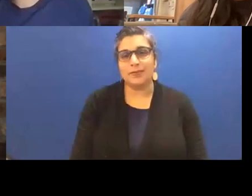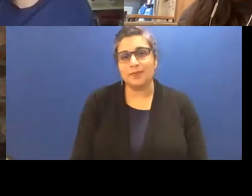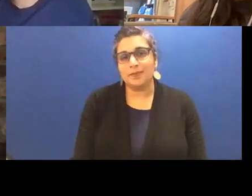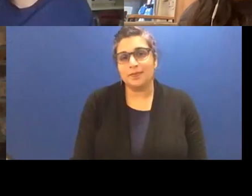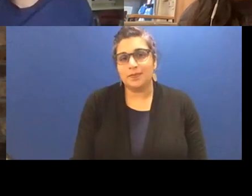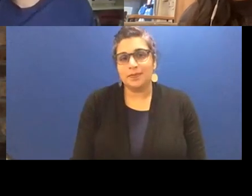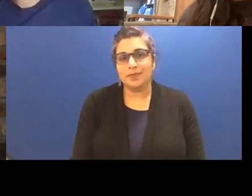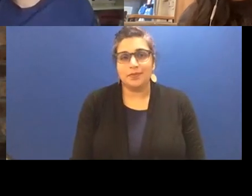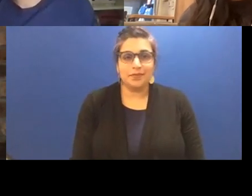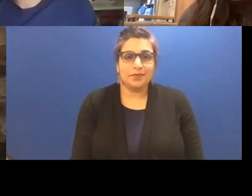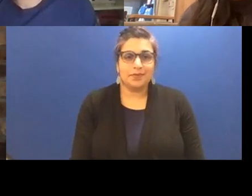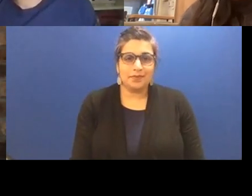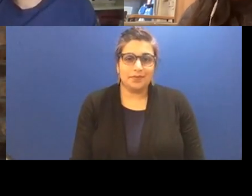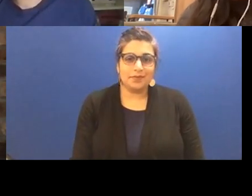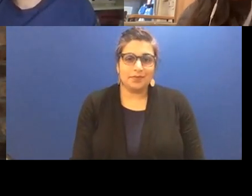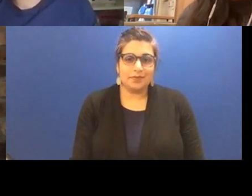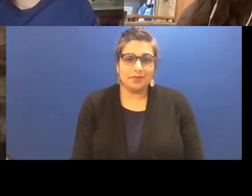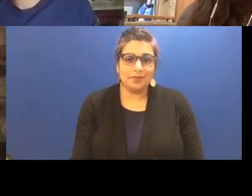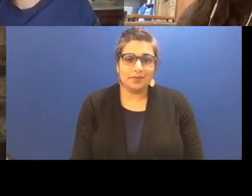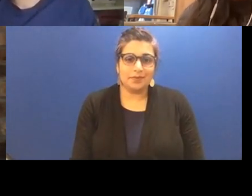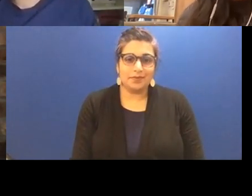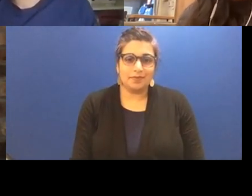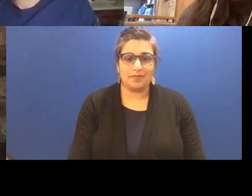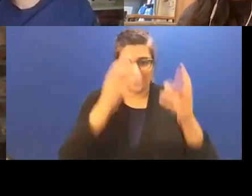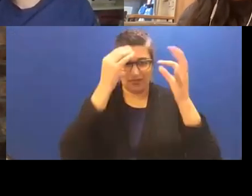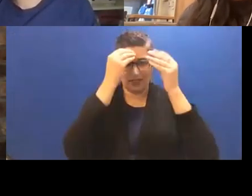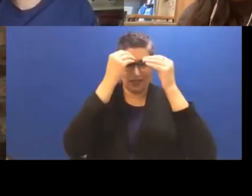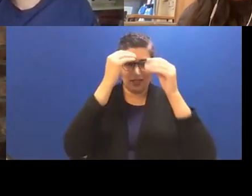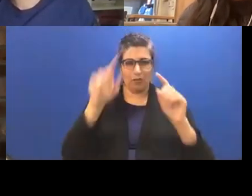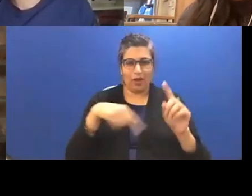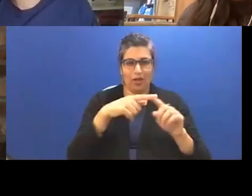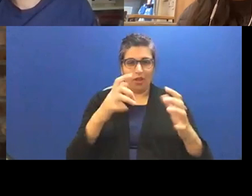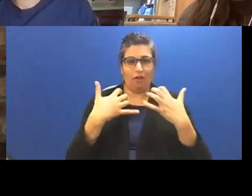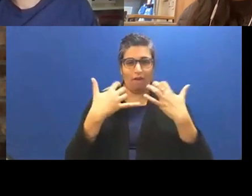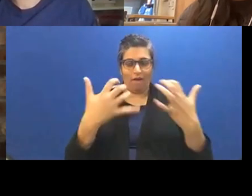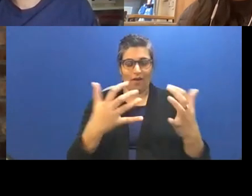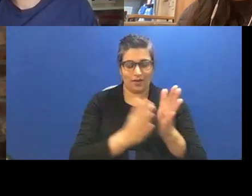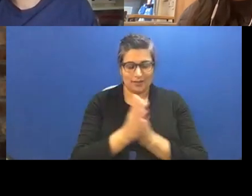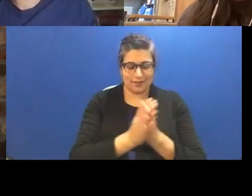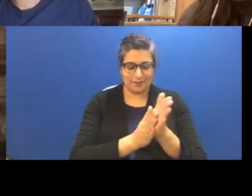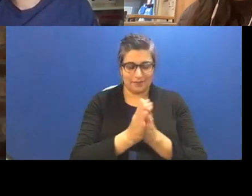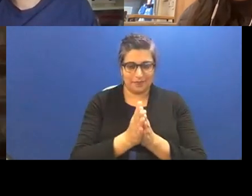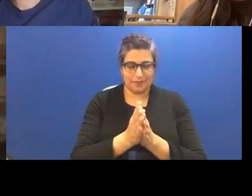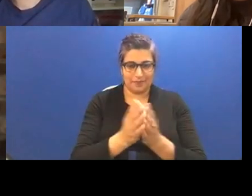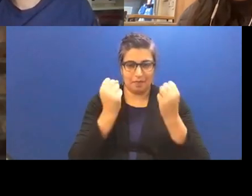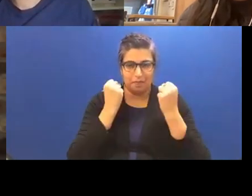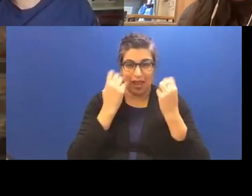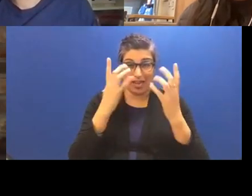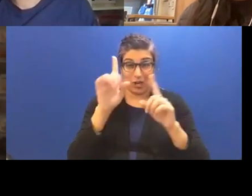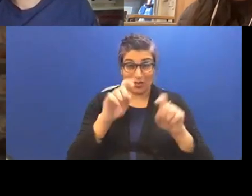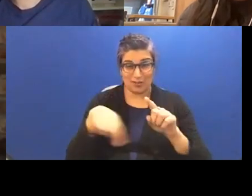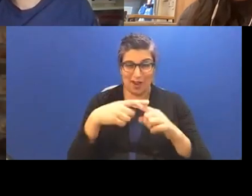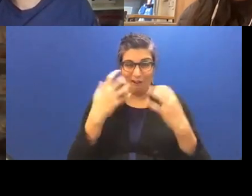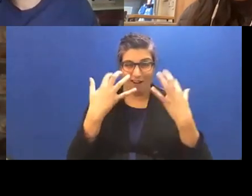I am, you know, just thinking about the audience, you know, there's a lot of questions about audience, first